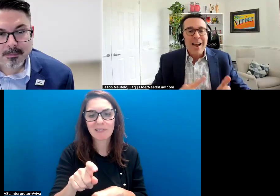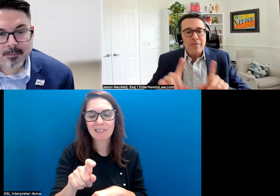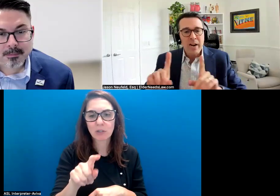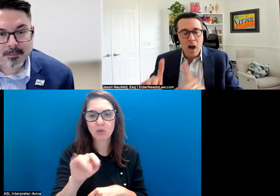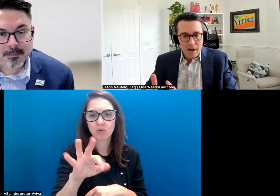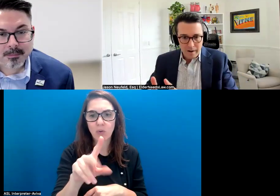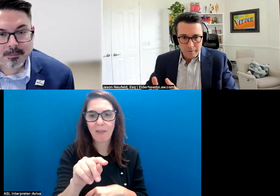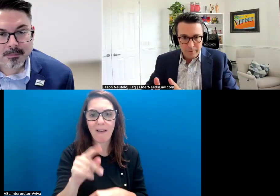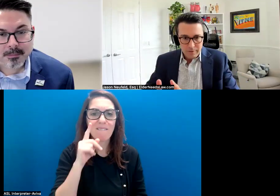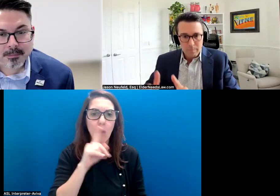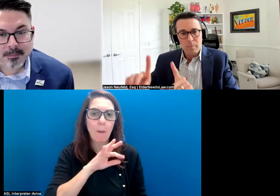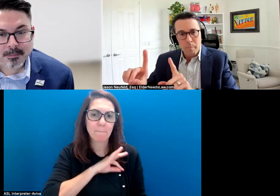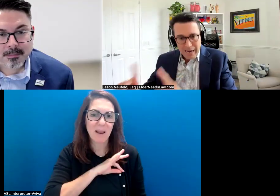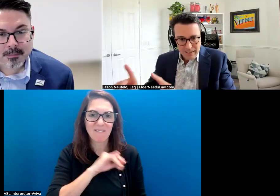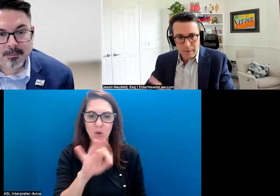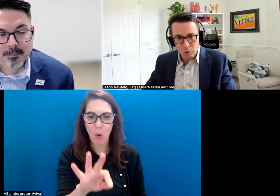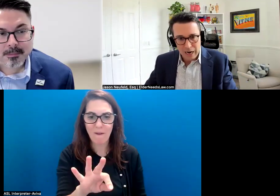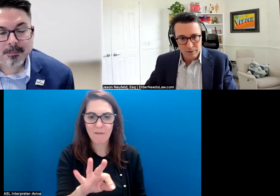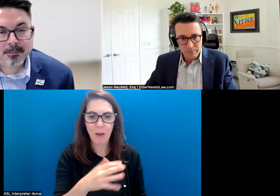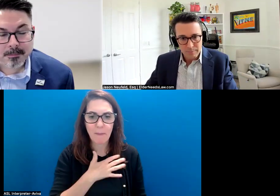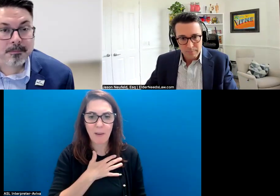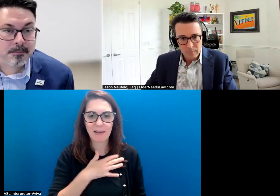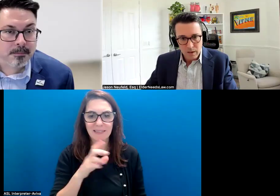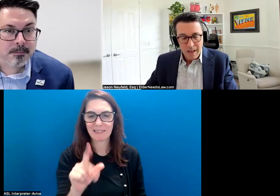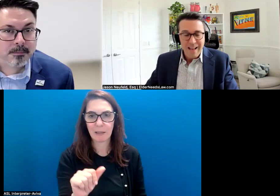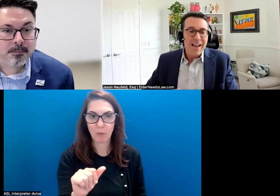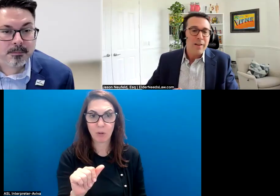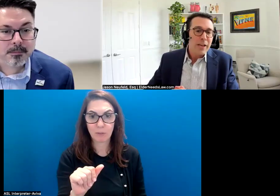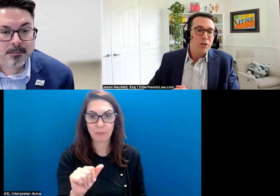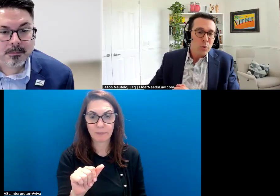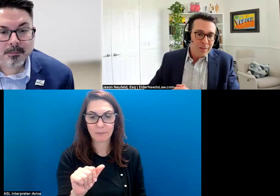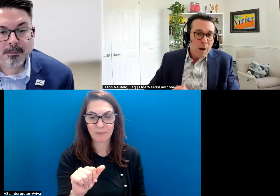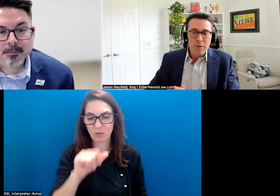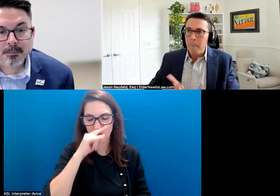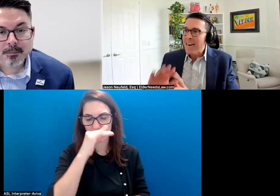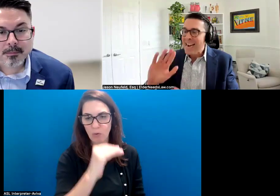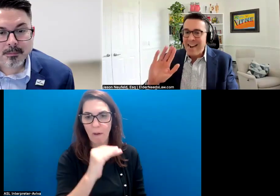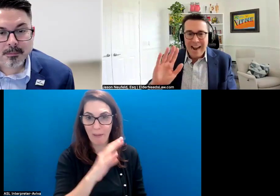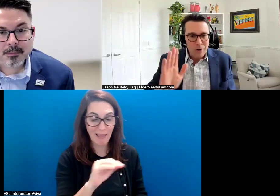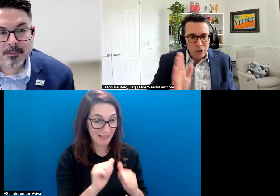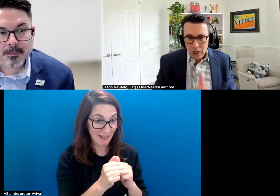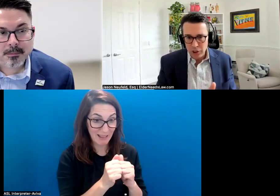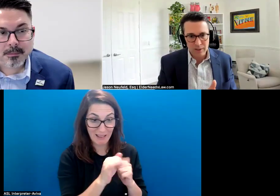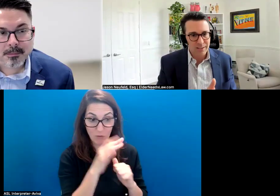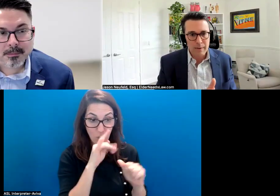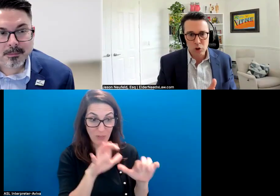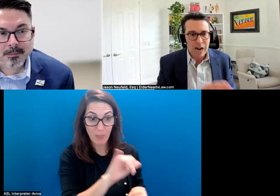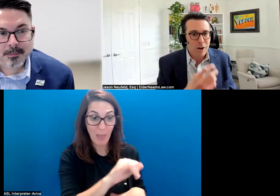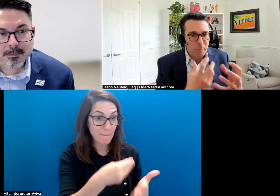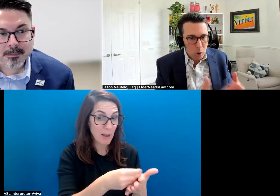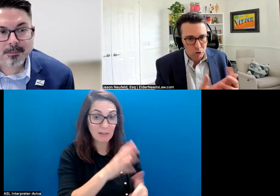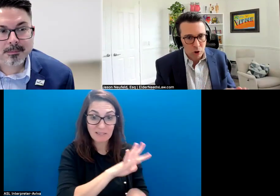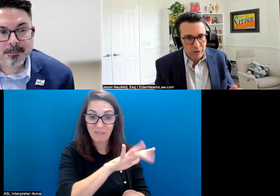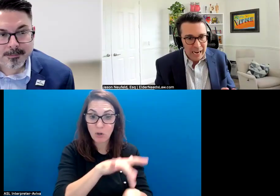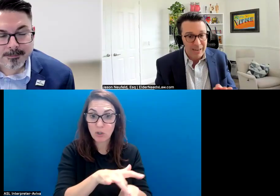the benefit of my disabled child. And if they do that, where the money never touches the disabled